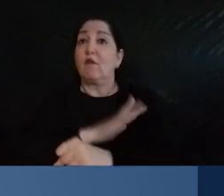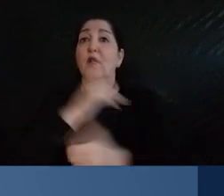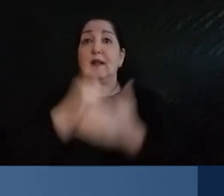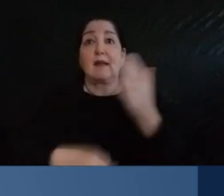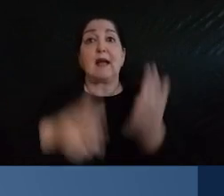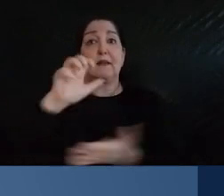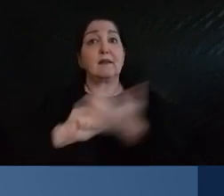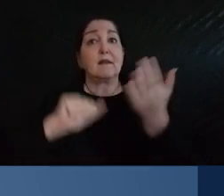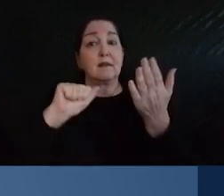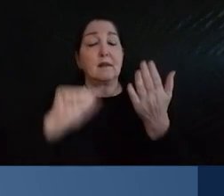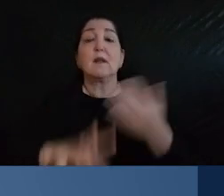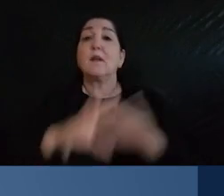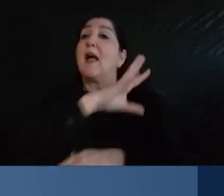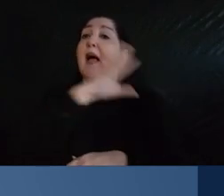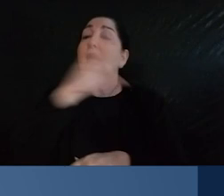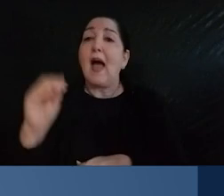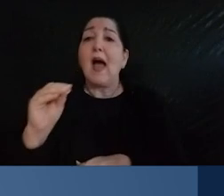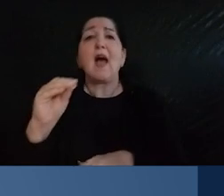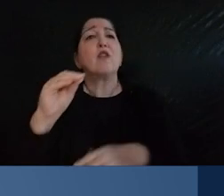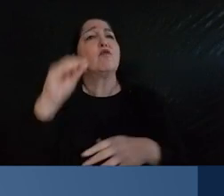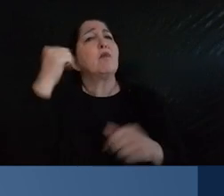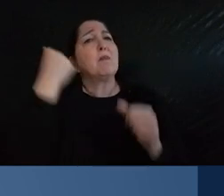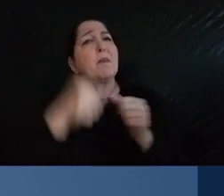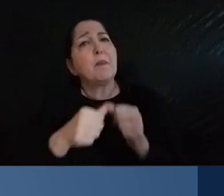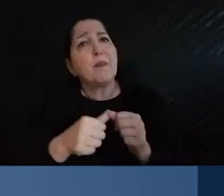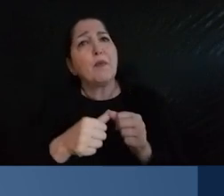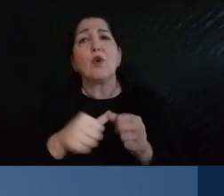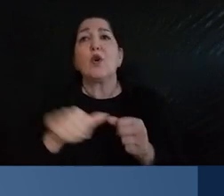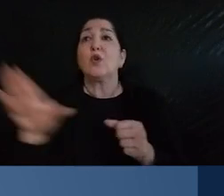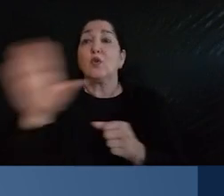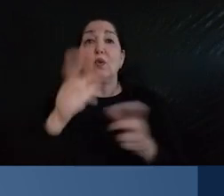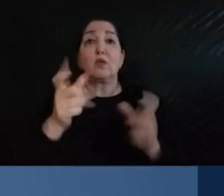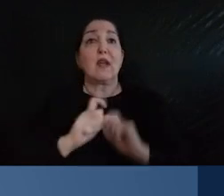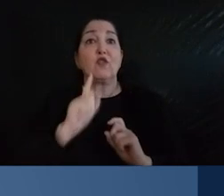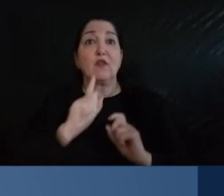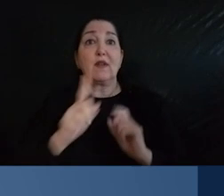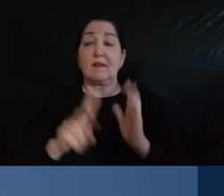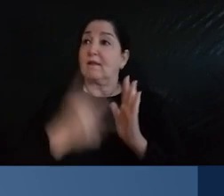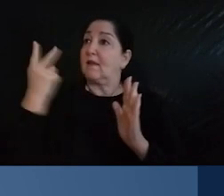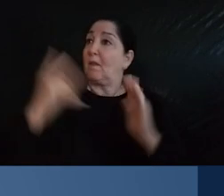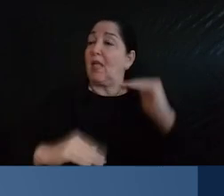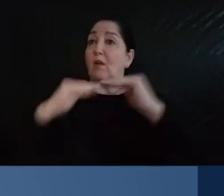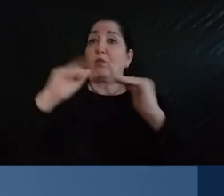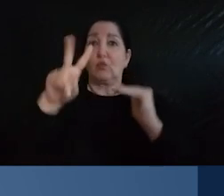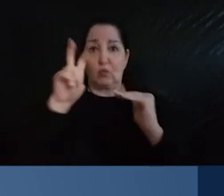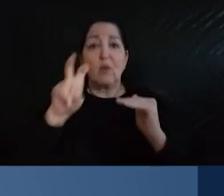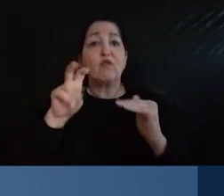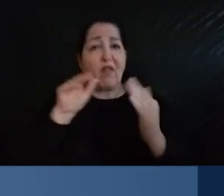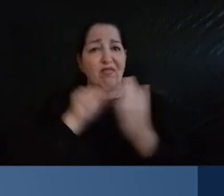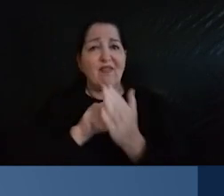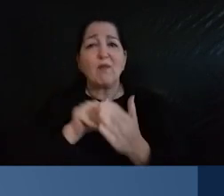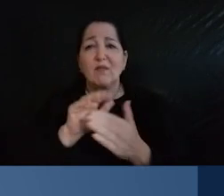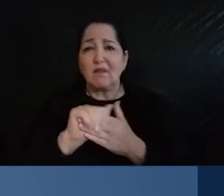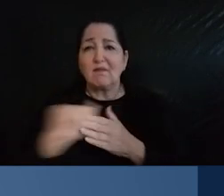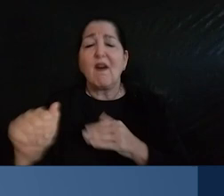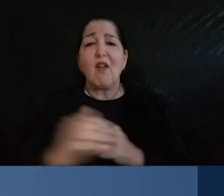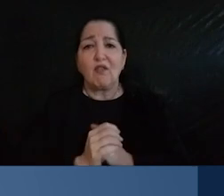donation in any amount. And remember, your donation is doubled up to